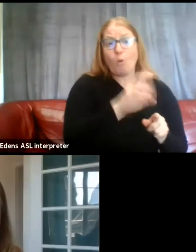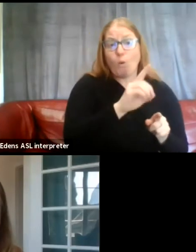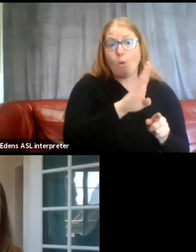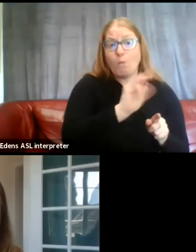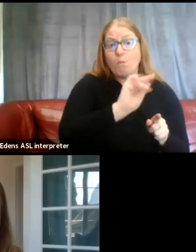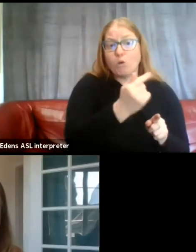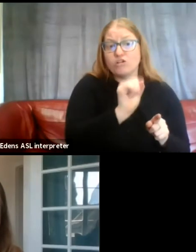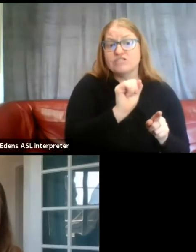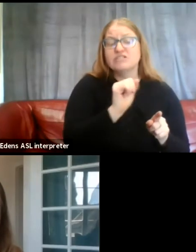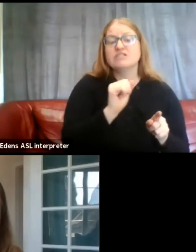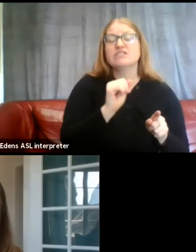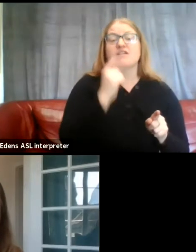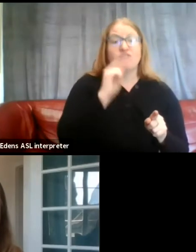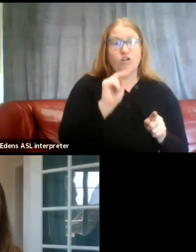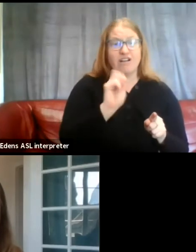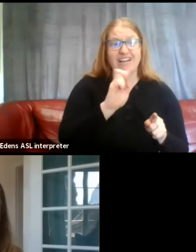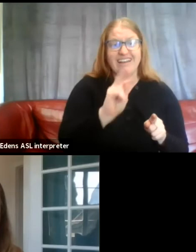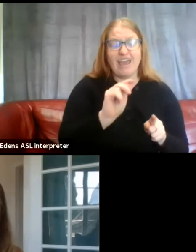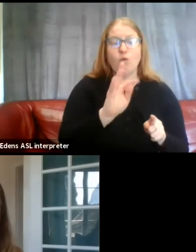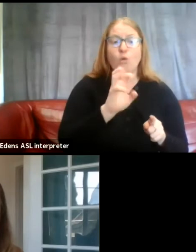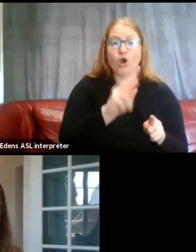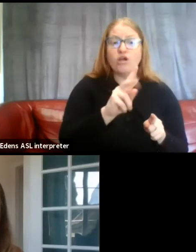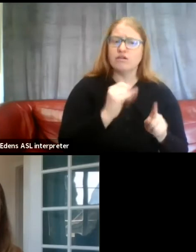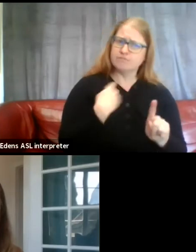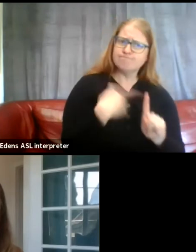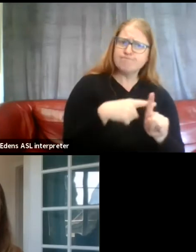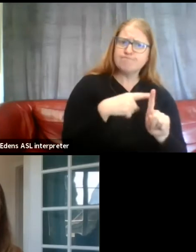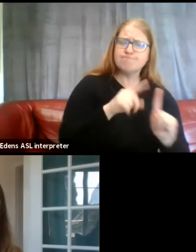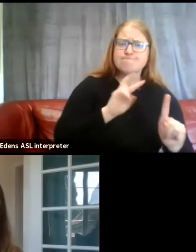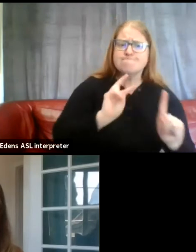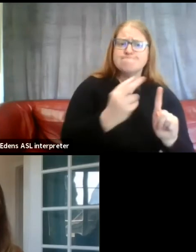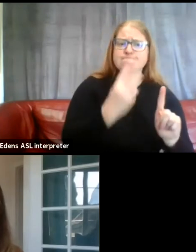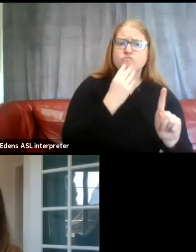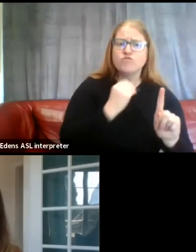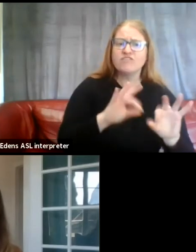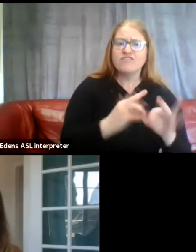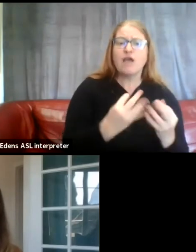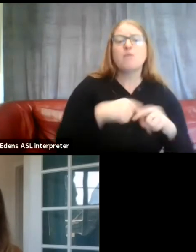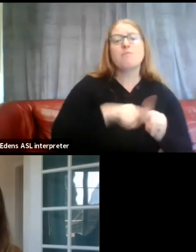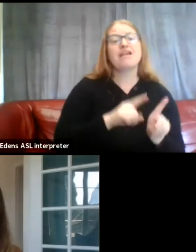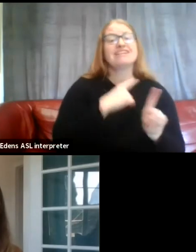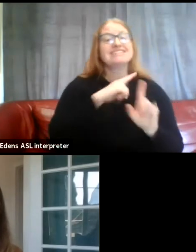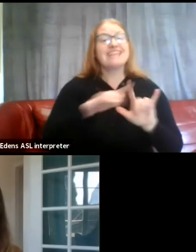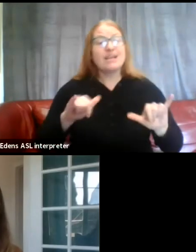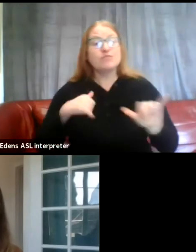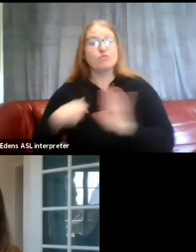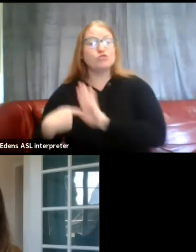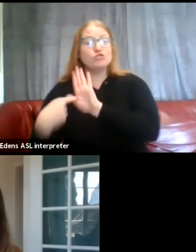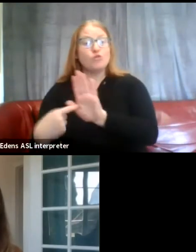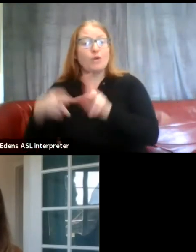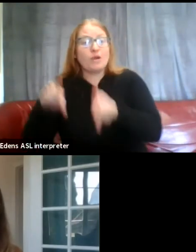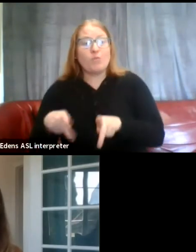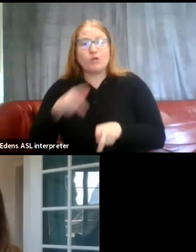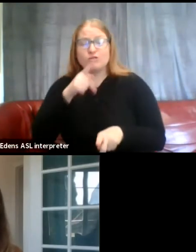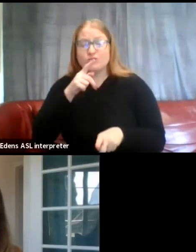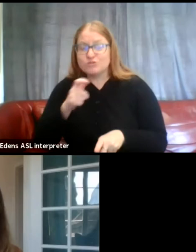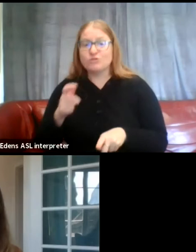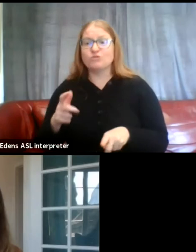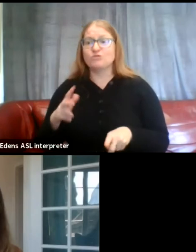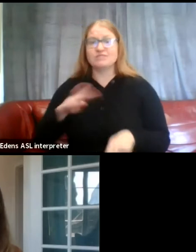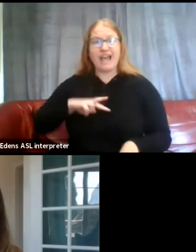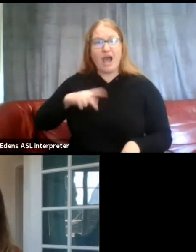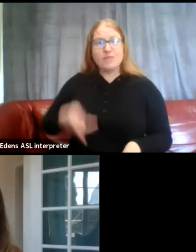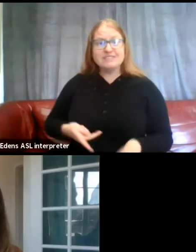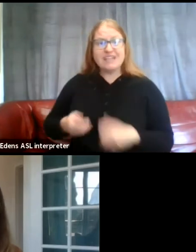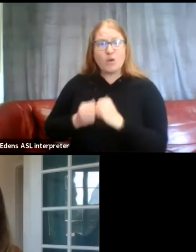TV is a pretty positive portrait of a Jewish family, but being able to show somebody unhappy with her mother in this specific way,